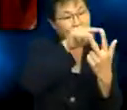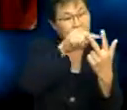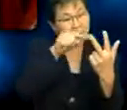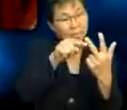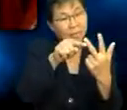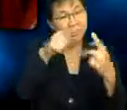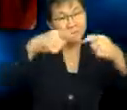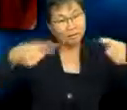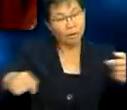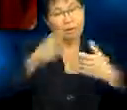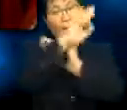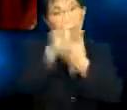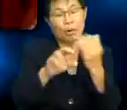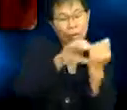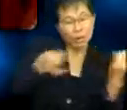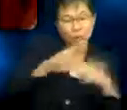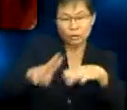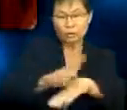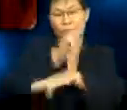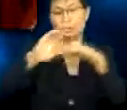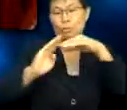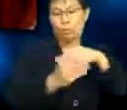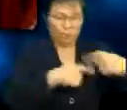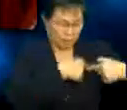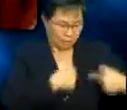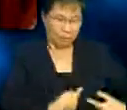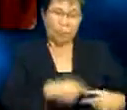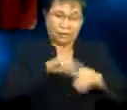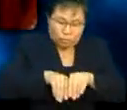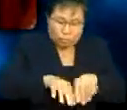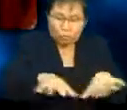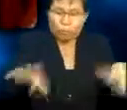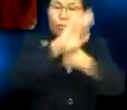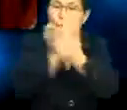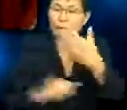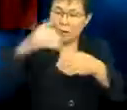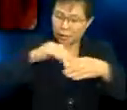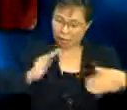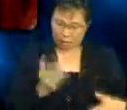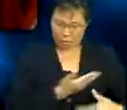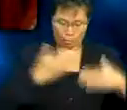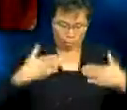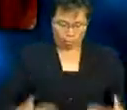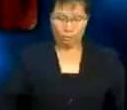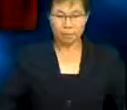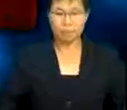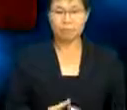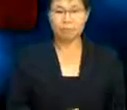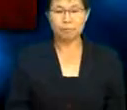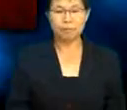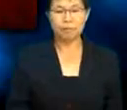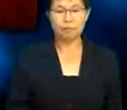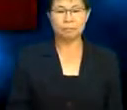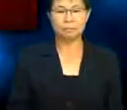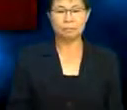There are 3 kinds of blood vessels that are used by the heart to distribute blood in our body.